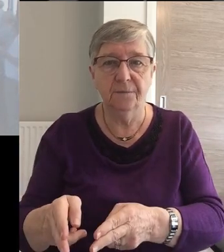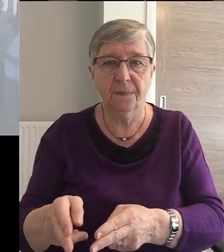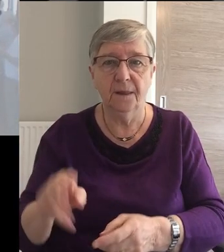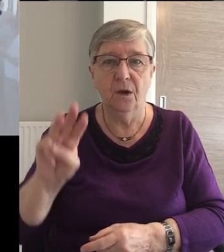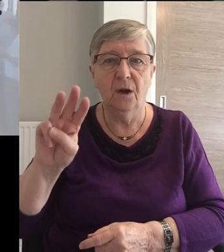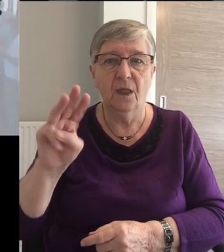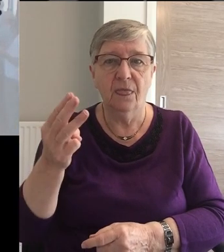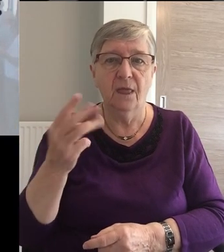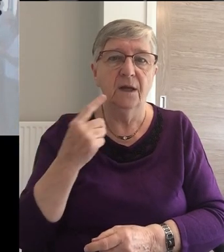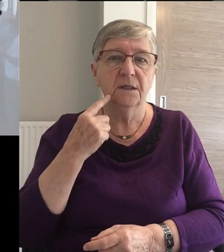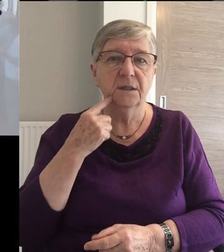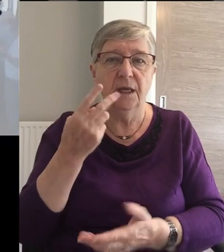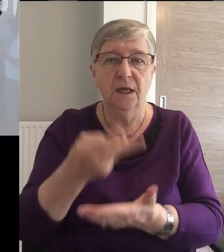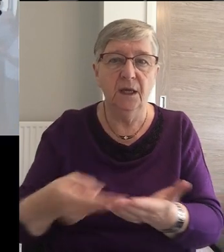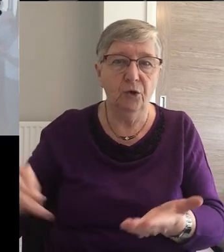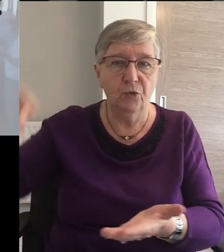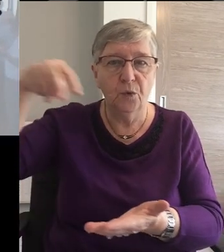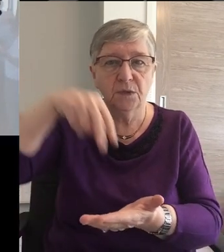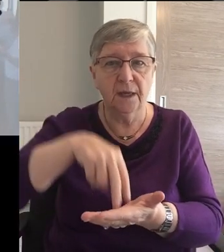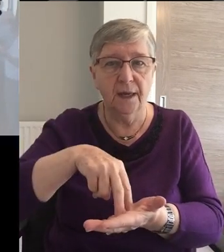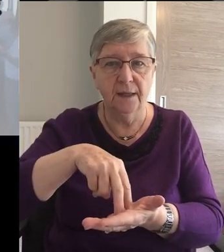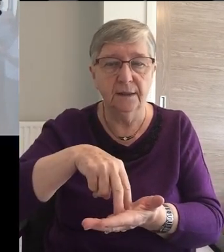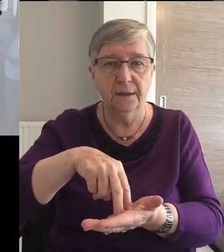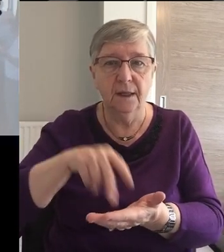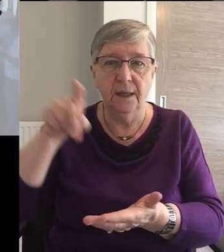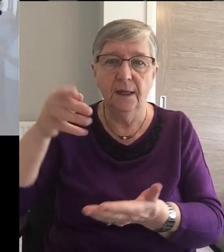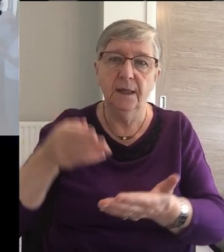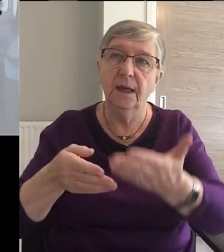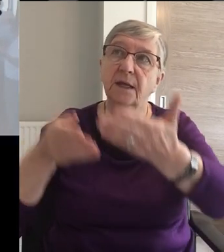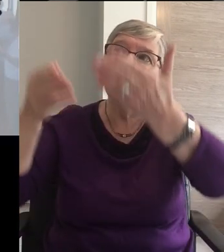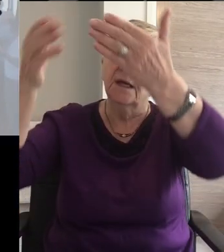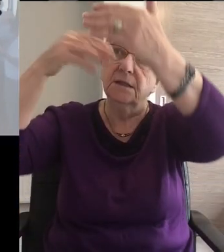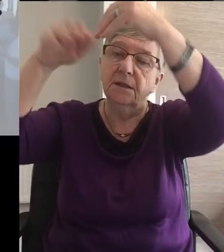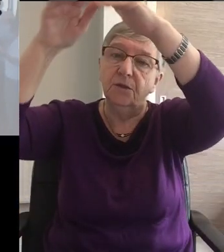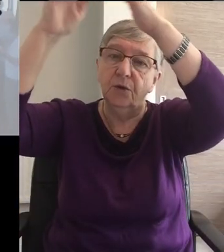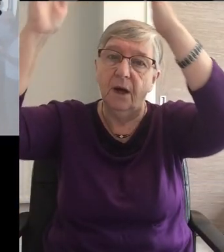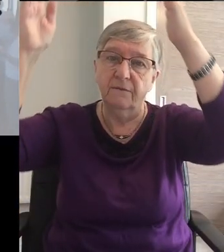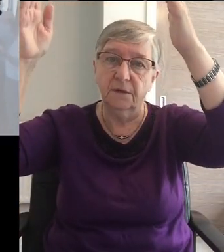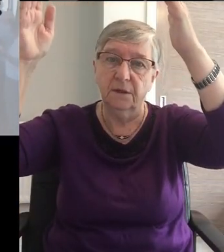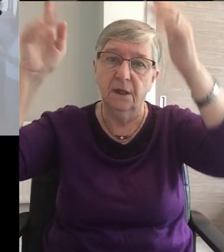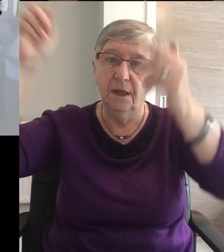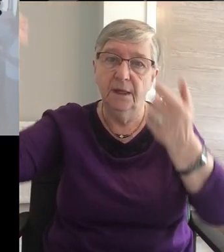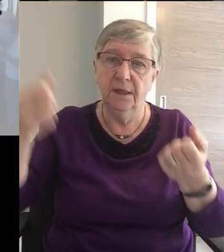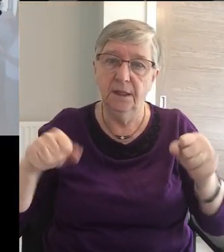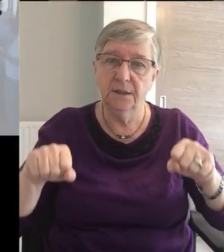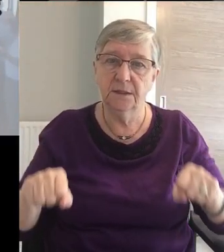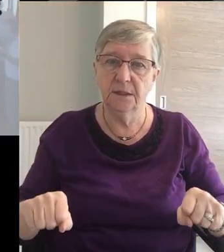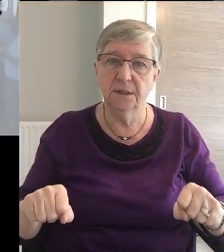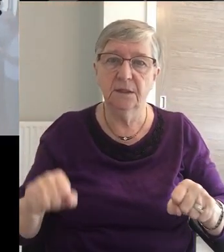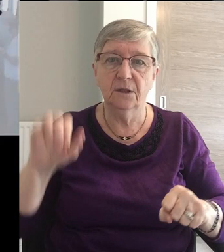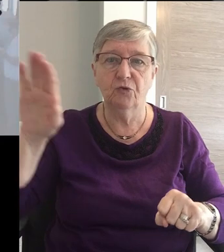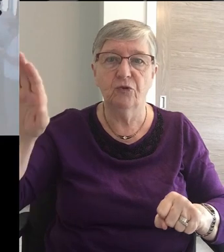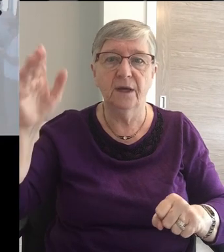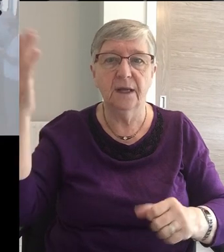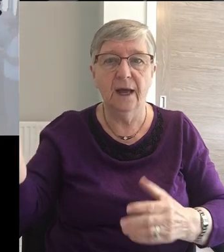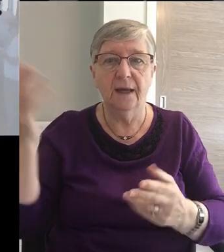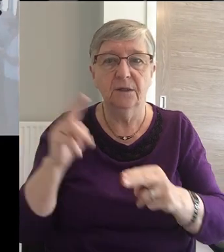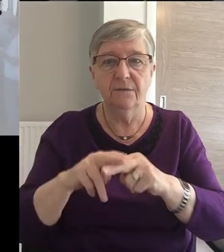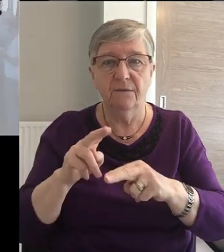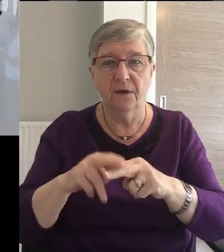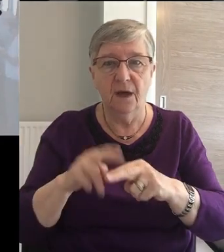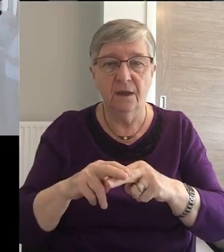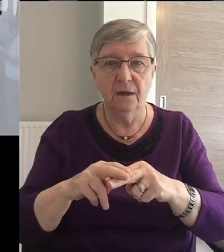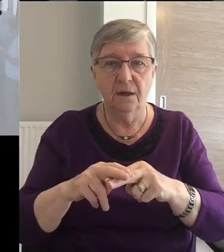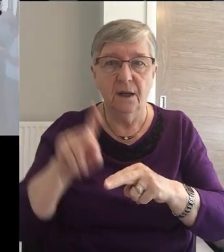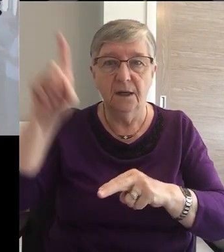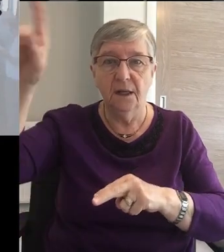dead On the third day He rose again He ascended into heaven He is seated at the right hand